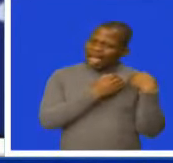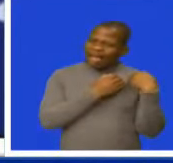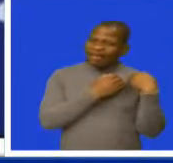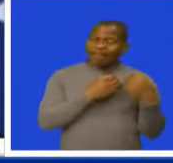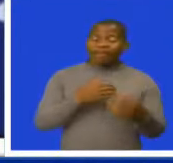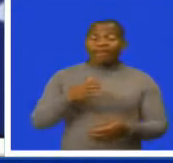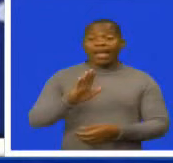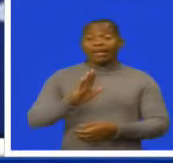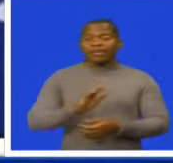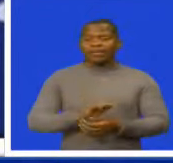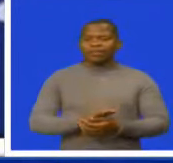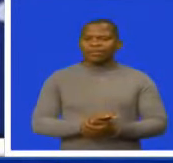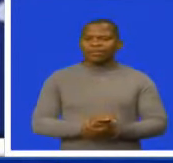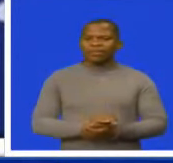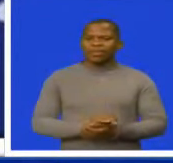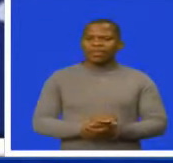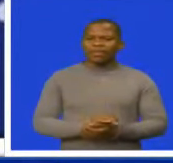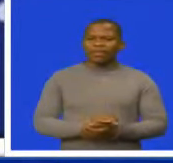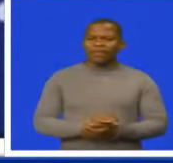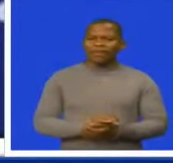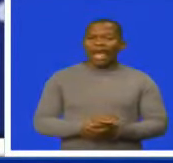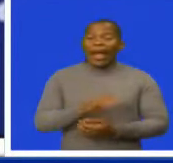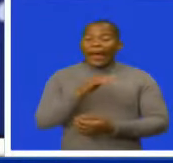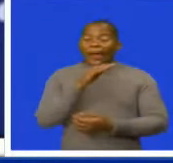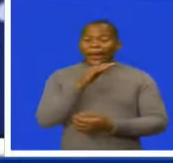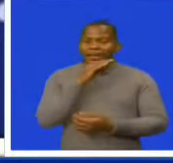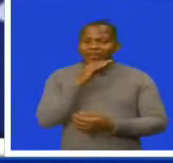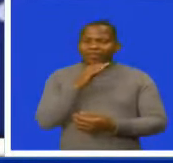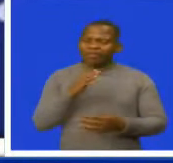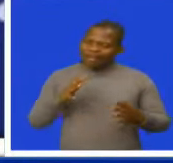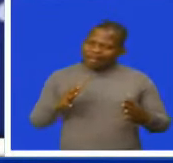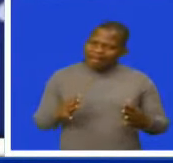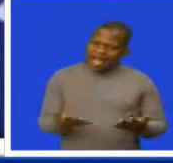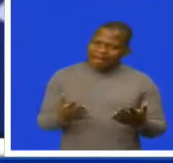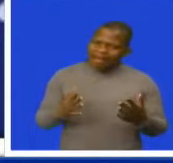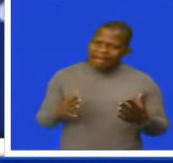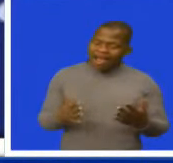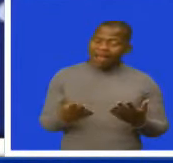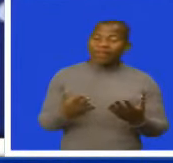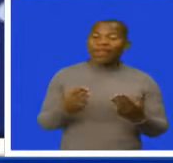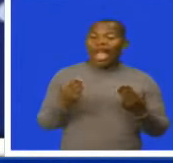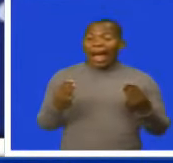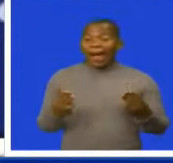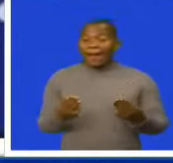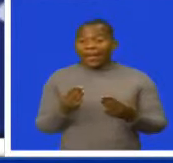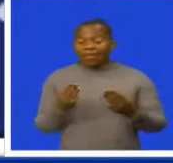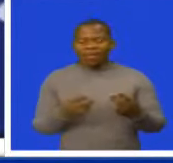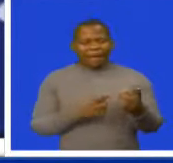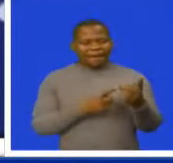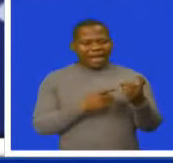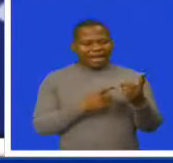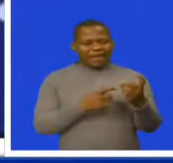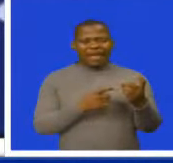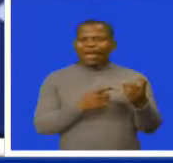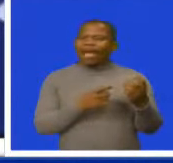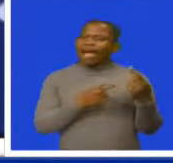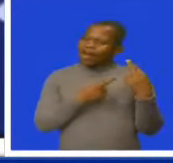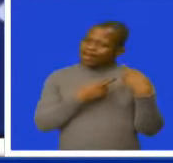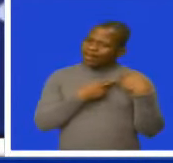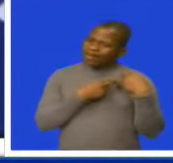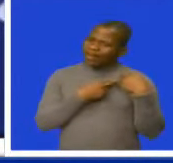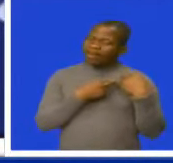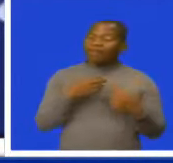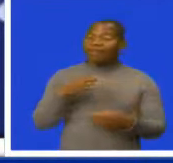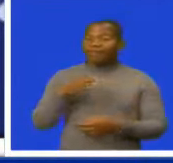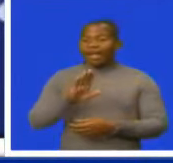lokukhulu sibe responsible njengoba singapani si encourage ukuthi siphinde sente i responsible